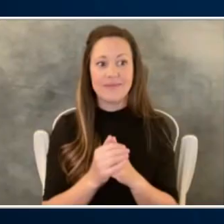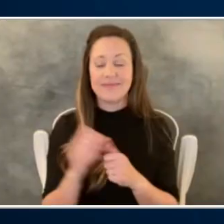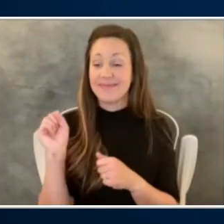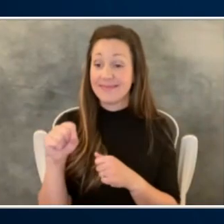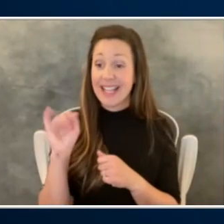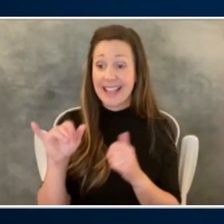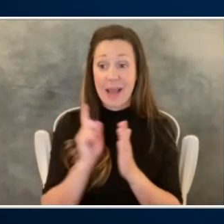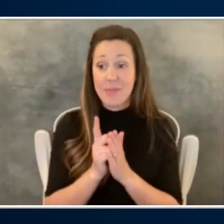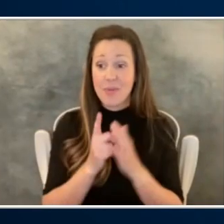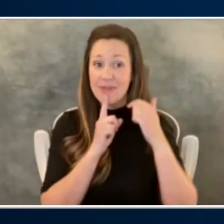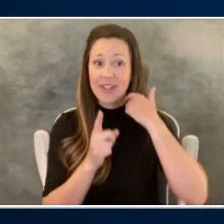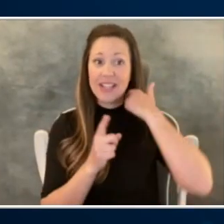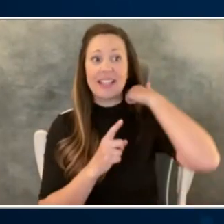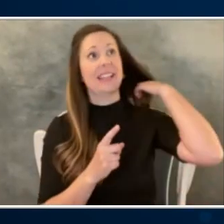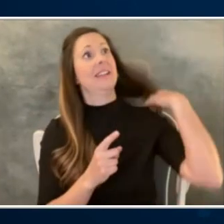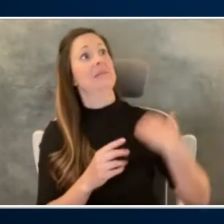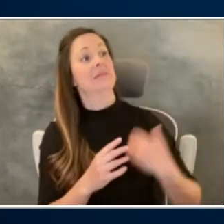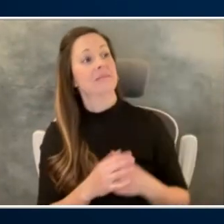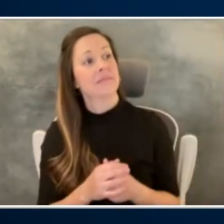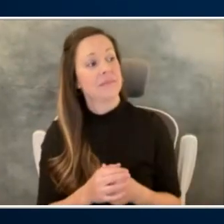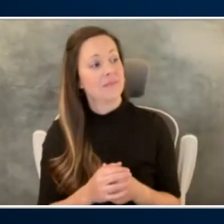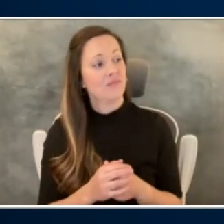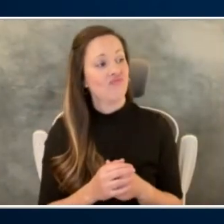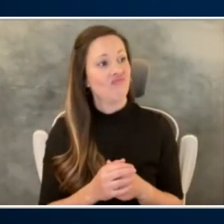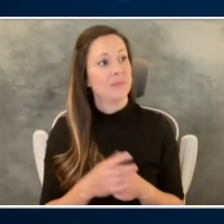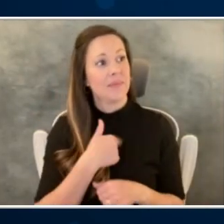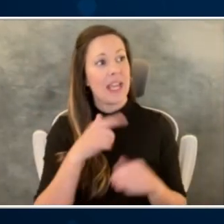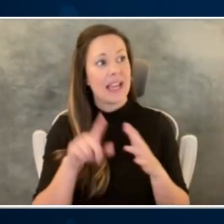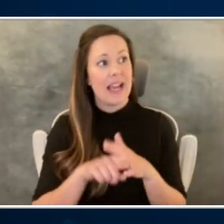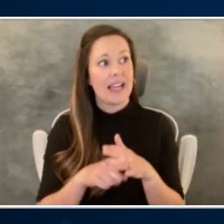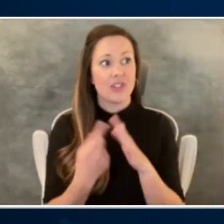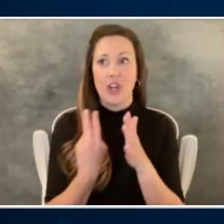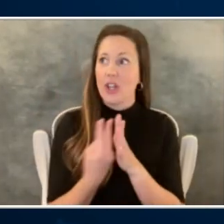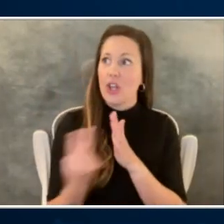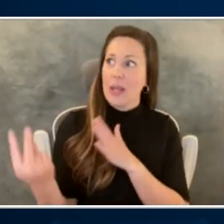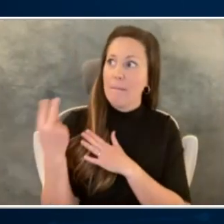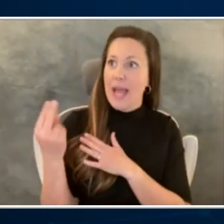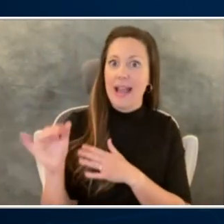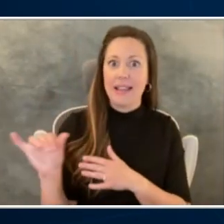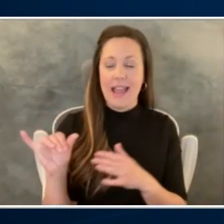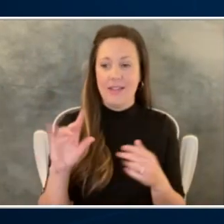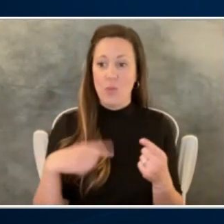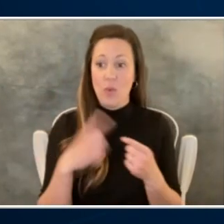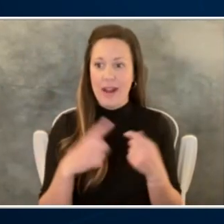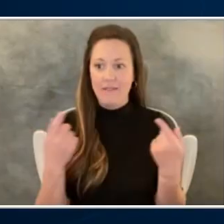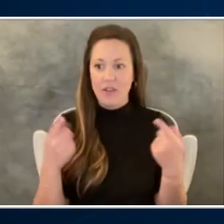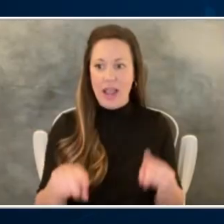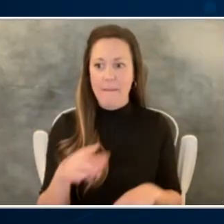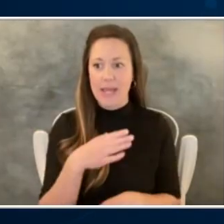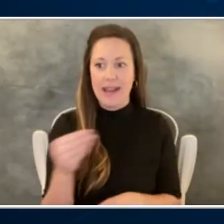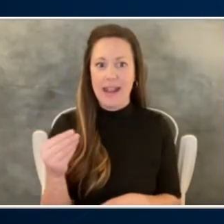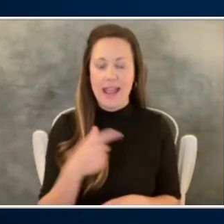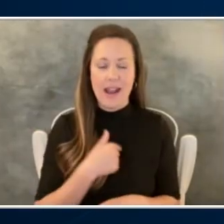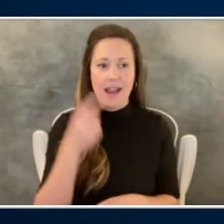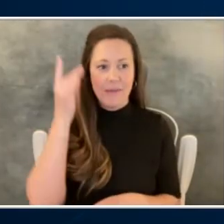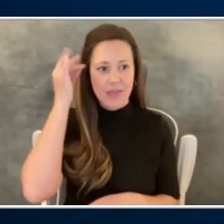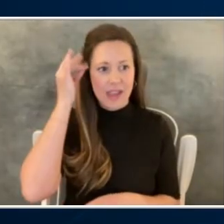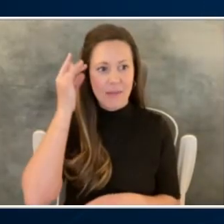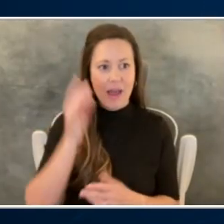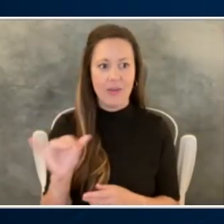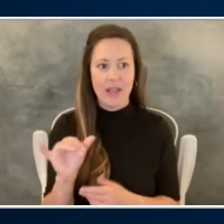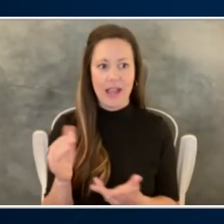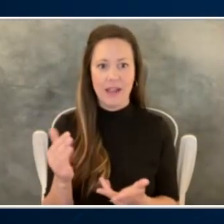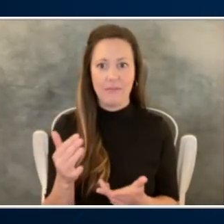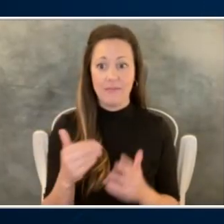just like I start looking back at when it happened and just thinking about that. In less than a year,